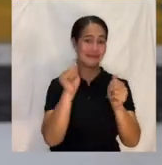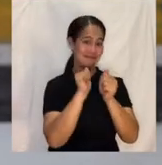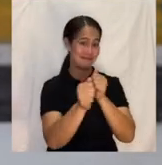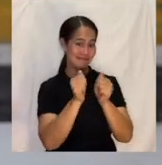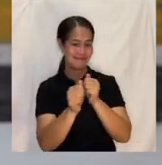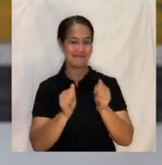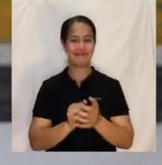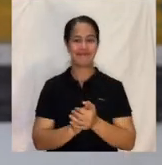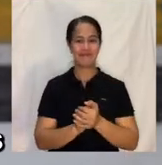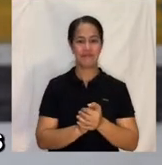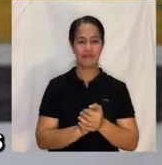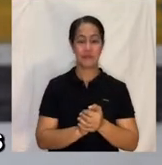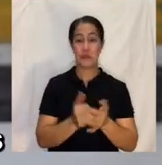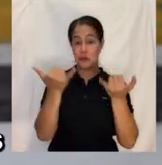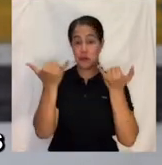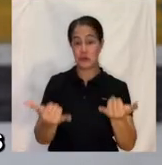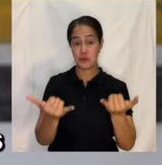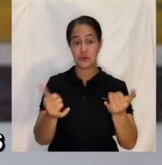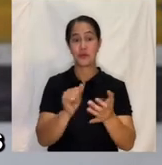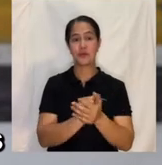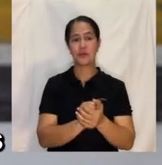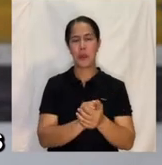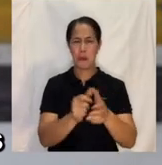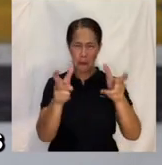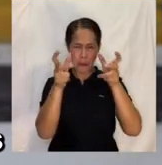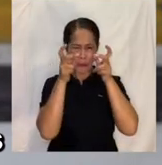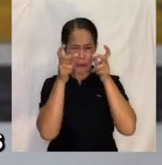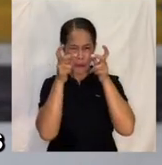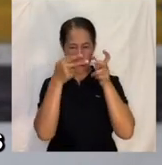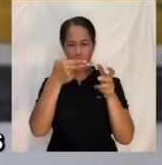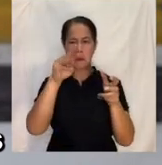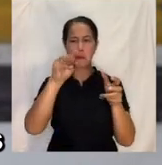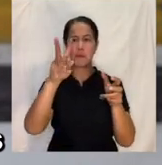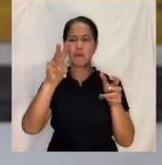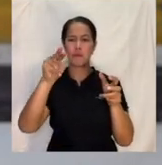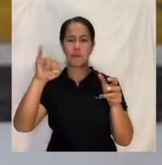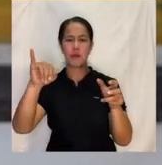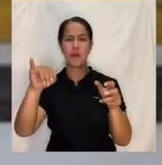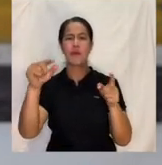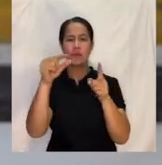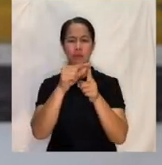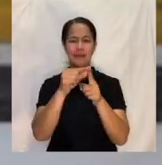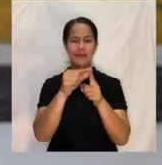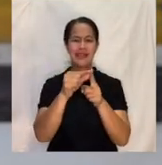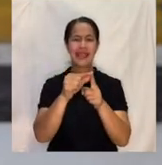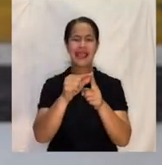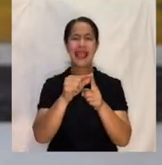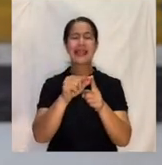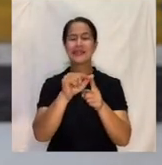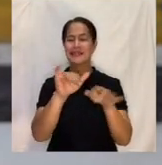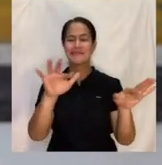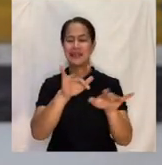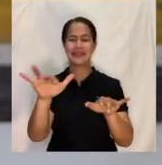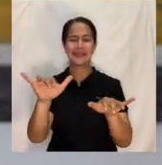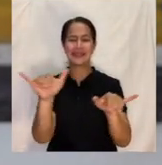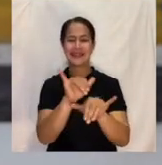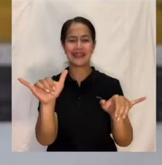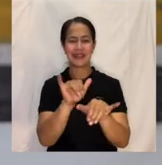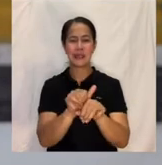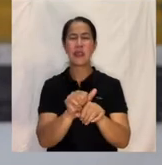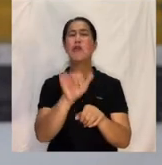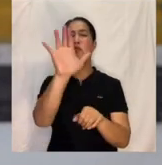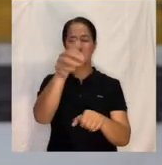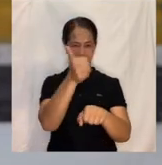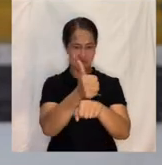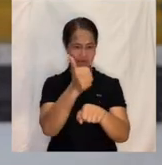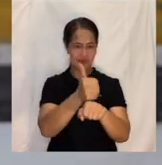meanings. Today, we focused on homonyms with words that are spelled the same. So as your